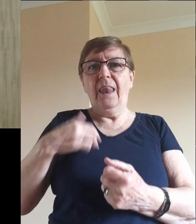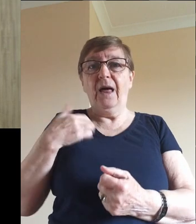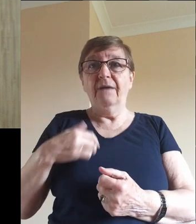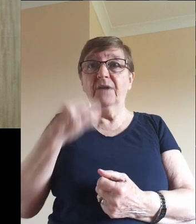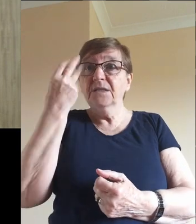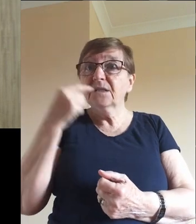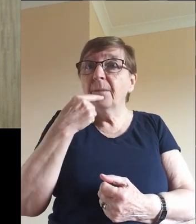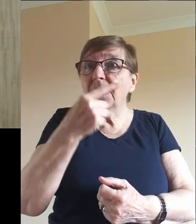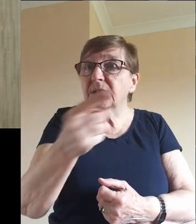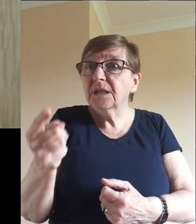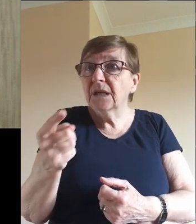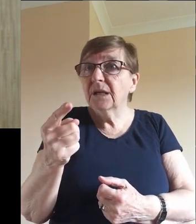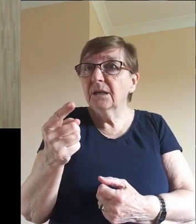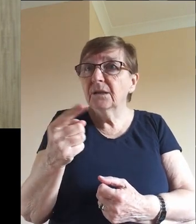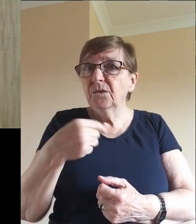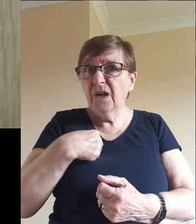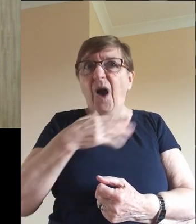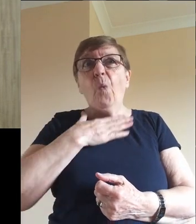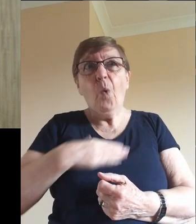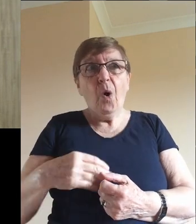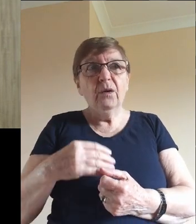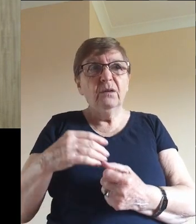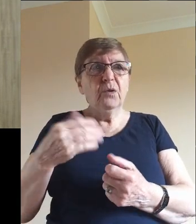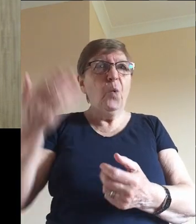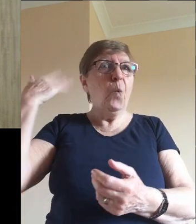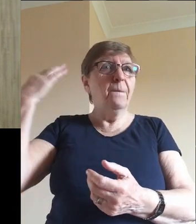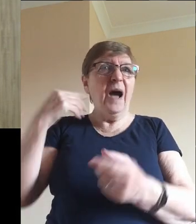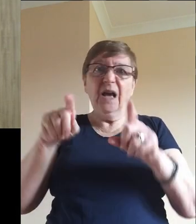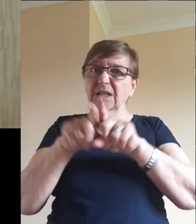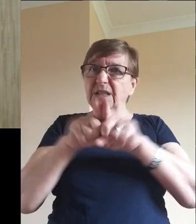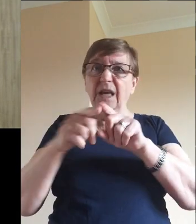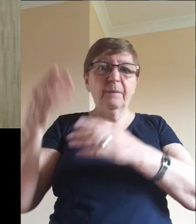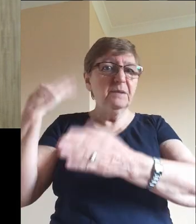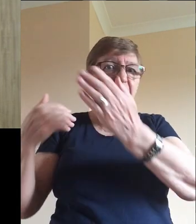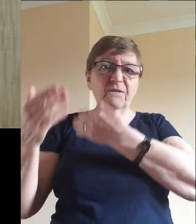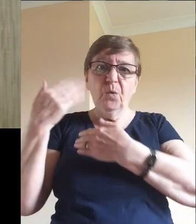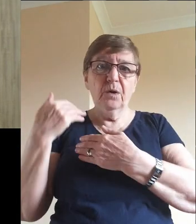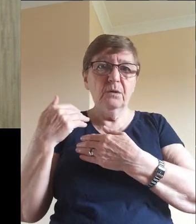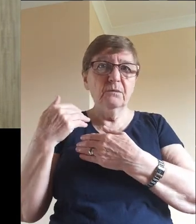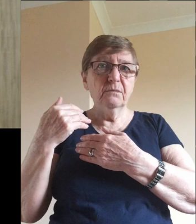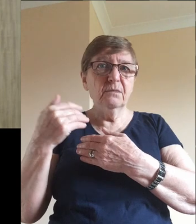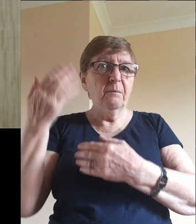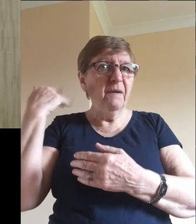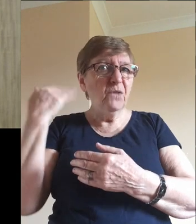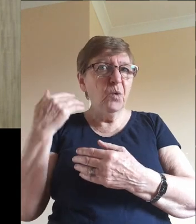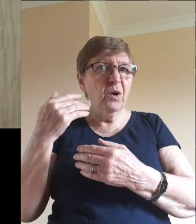Some are saying, do we really want to return to normal? Was normal really for the best?